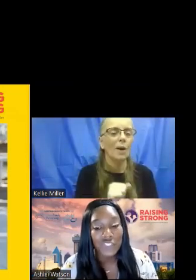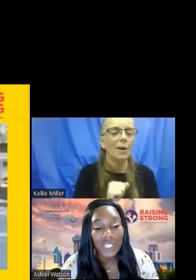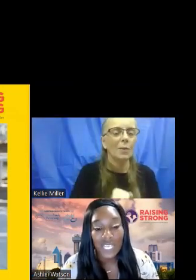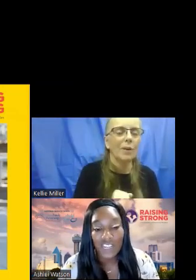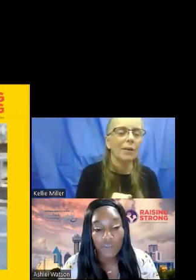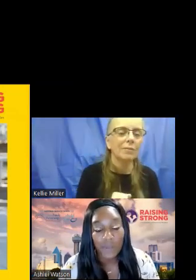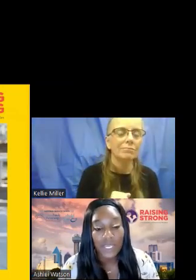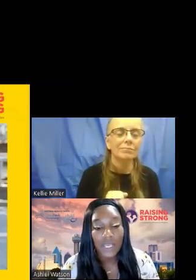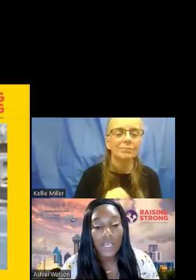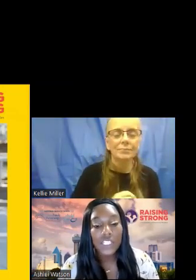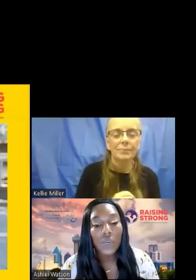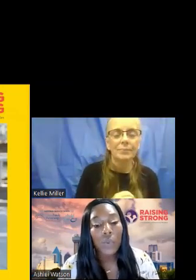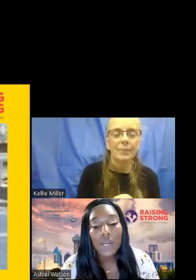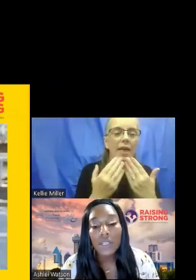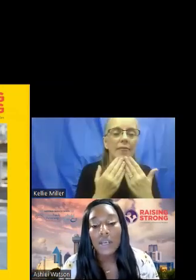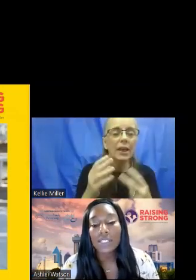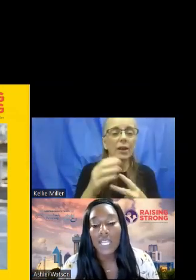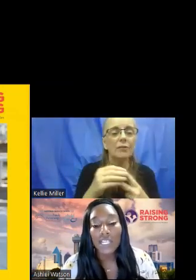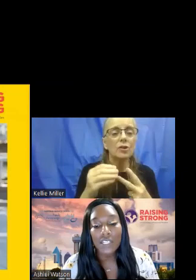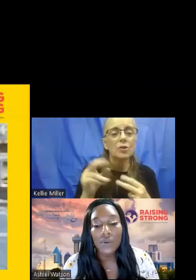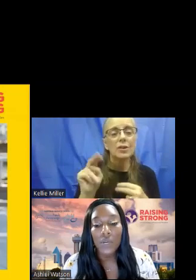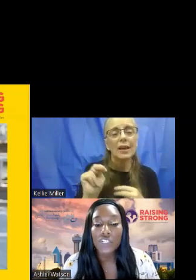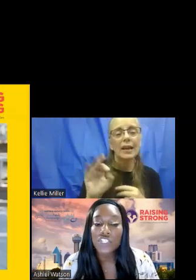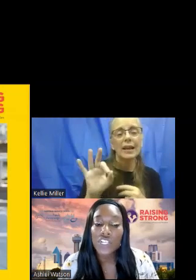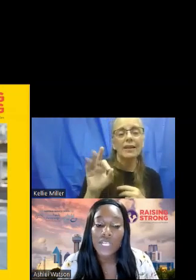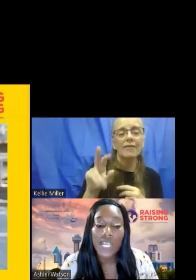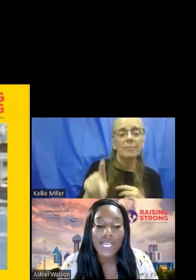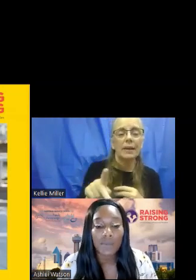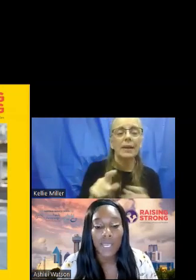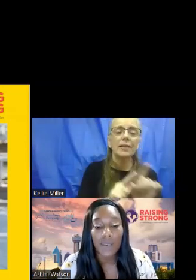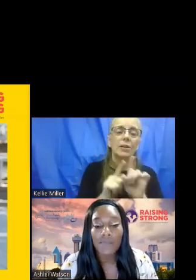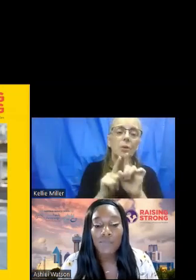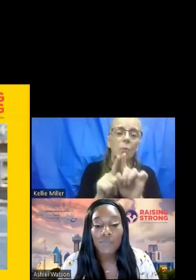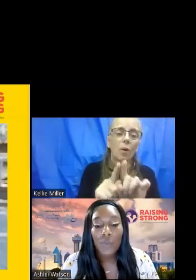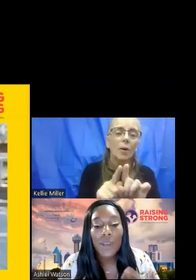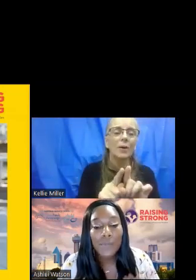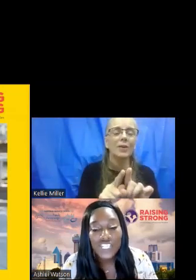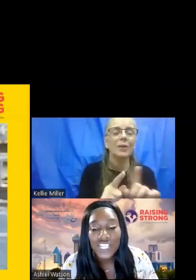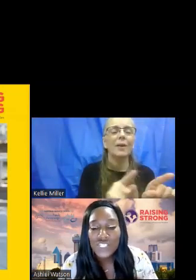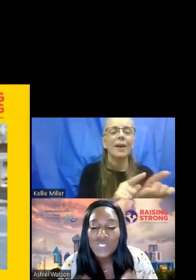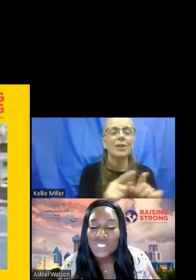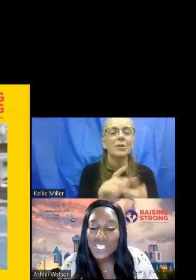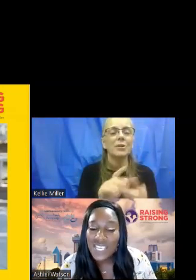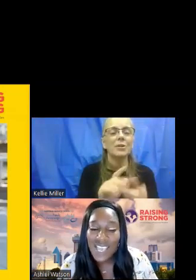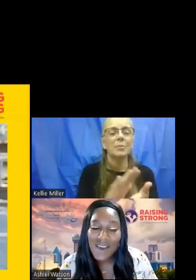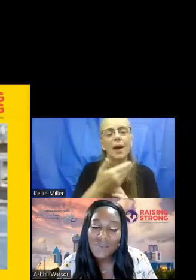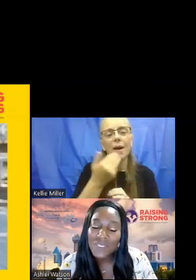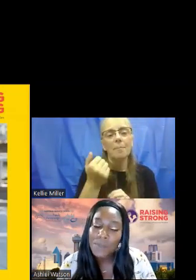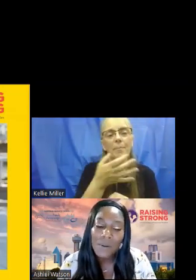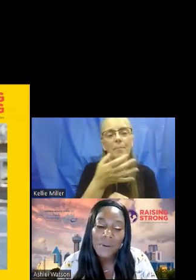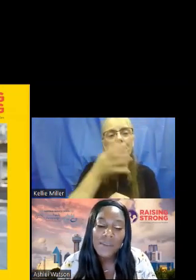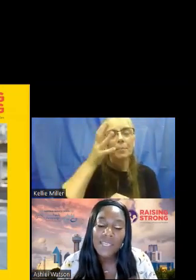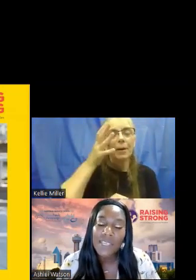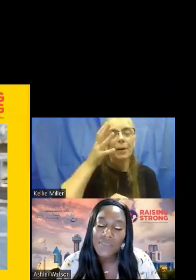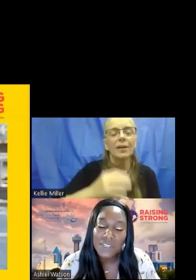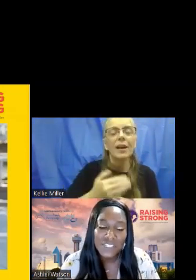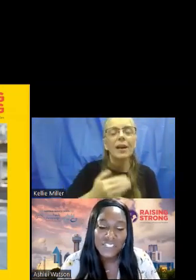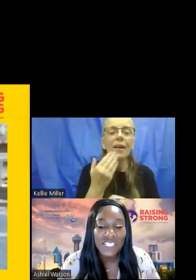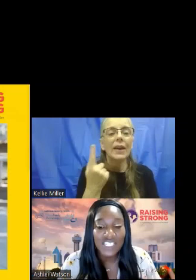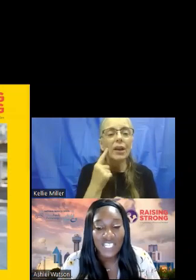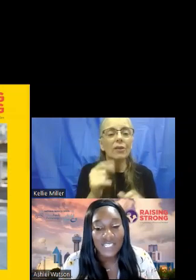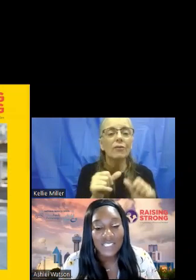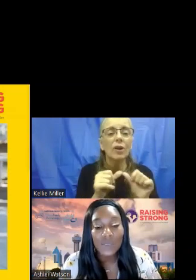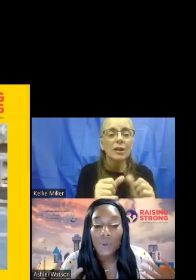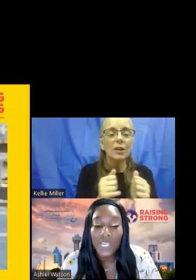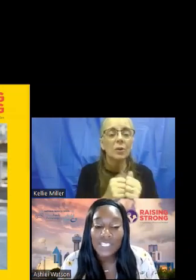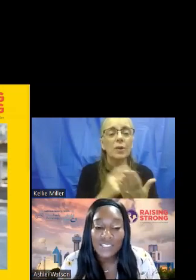you for choosing NFP to walk alongside you on your journey as a parent. We appreciate you sticking out with the program and giving nurses